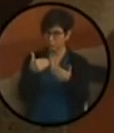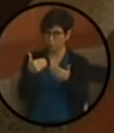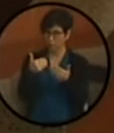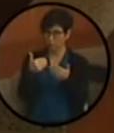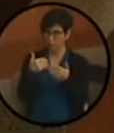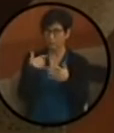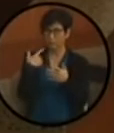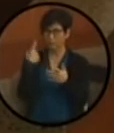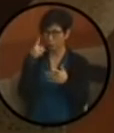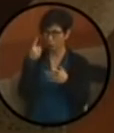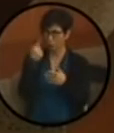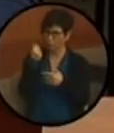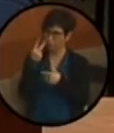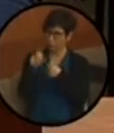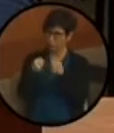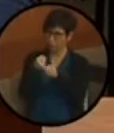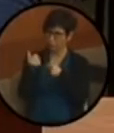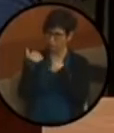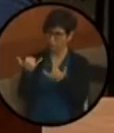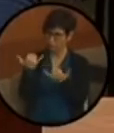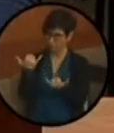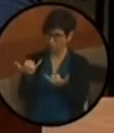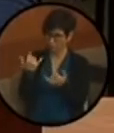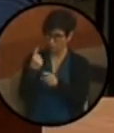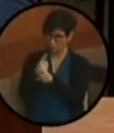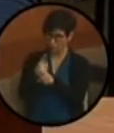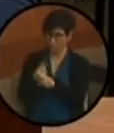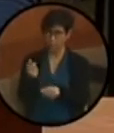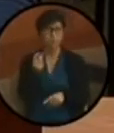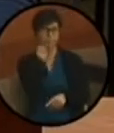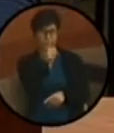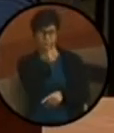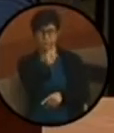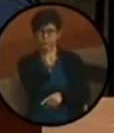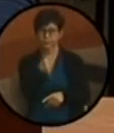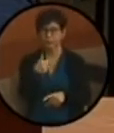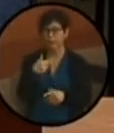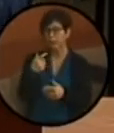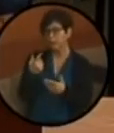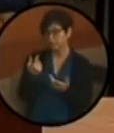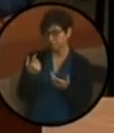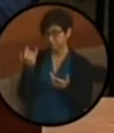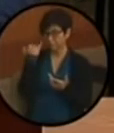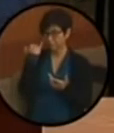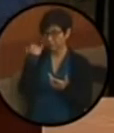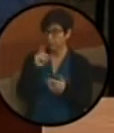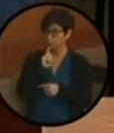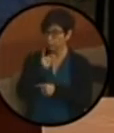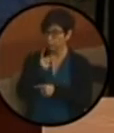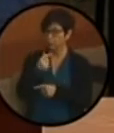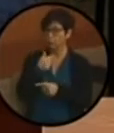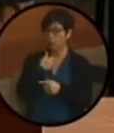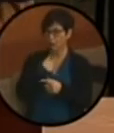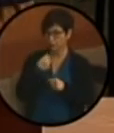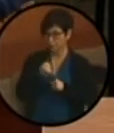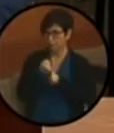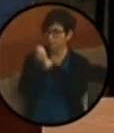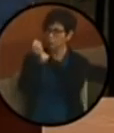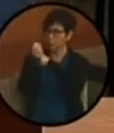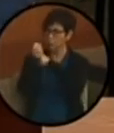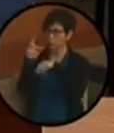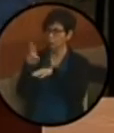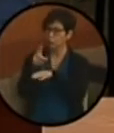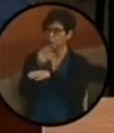is correct, yes, sir. Well, in that case, I certainly would endorse the disposition of these funds for the use of that